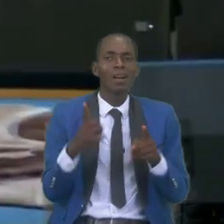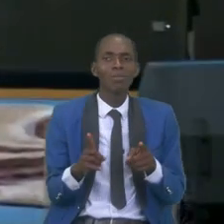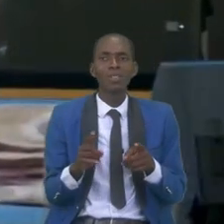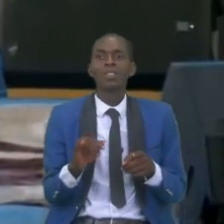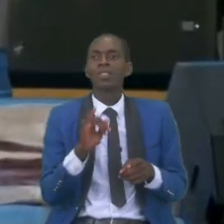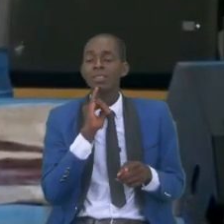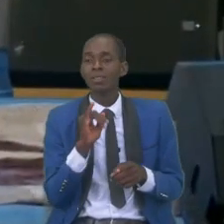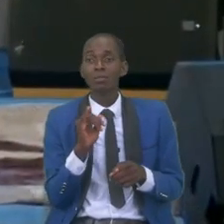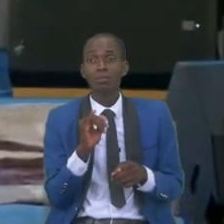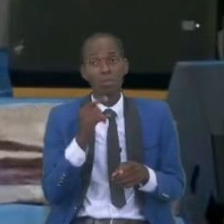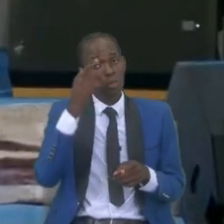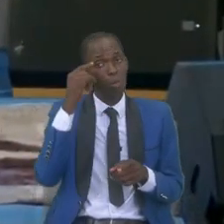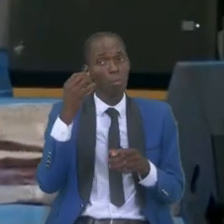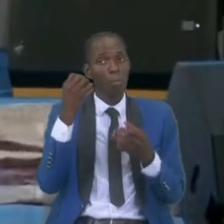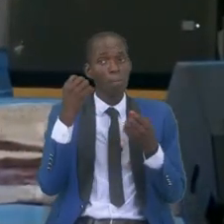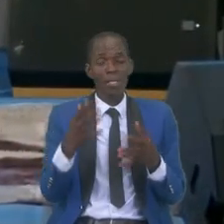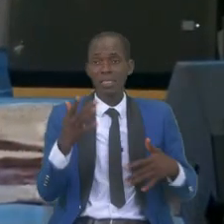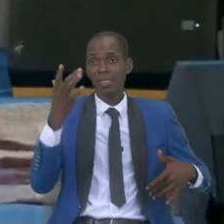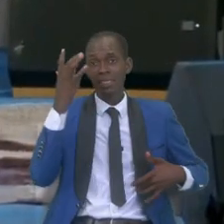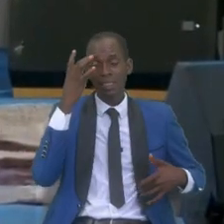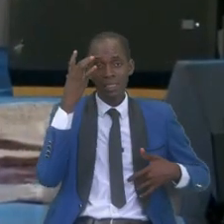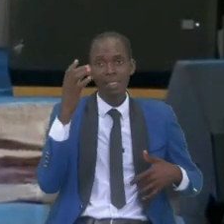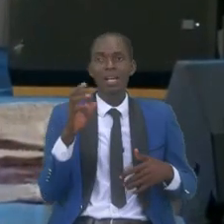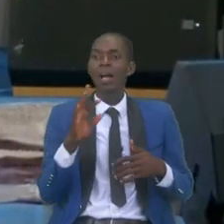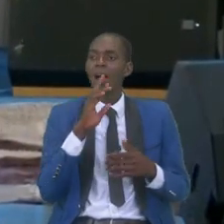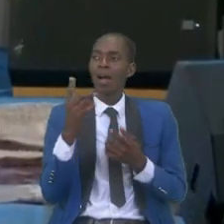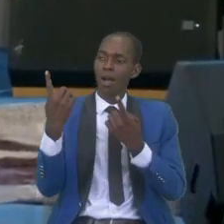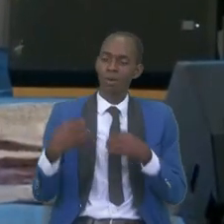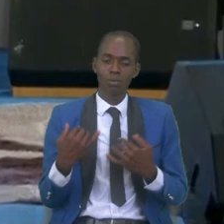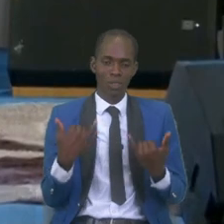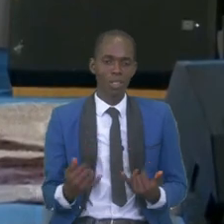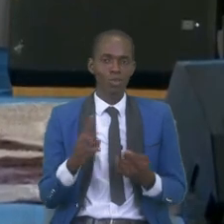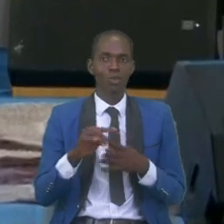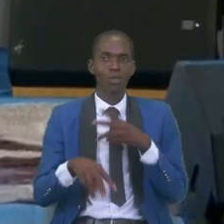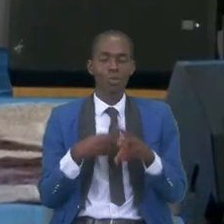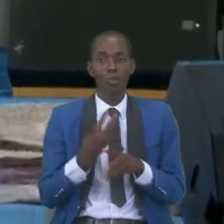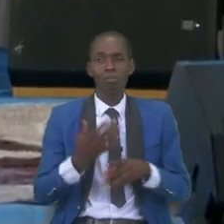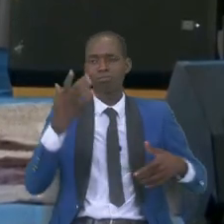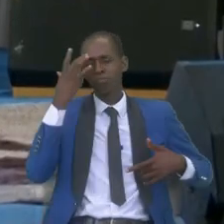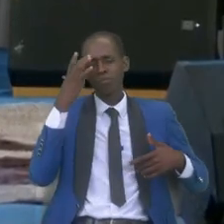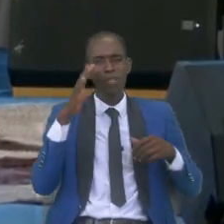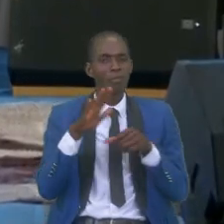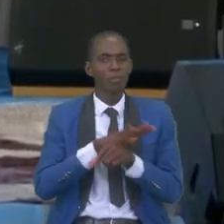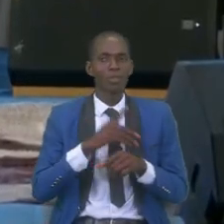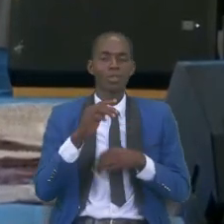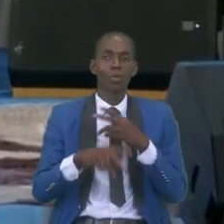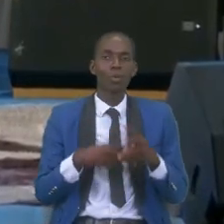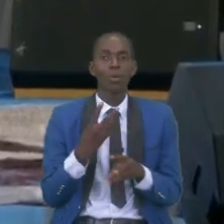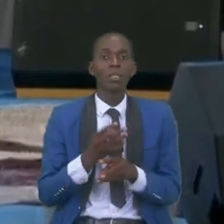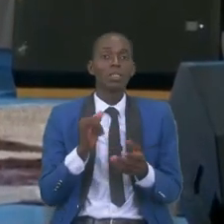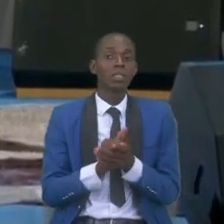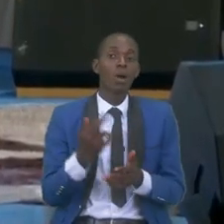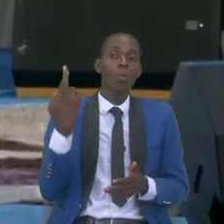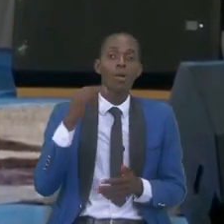because many sicknesses have come into the world, diseases have come into the world that were not in the